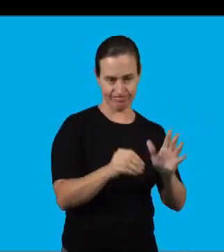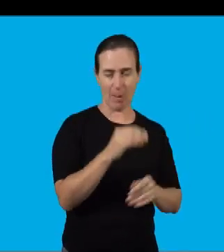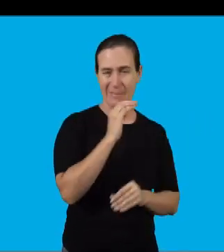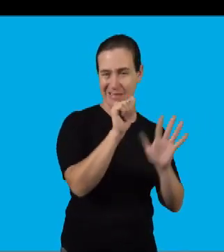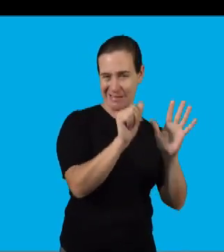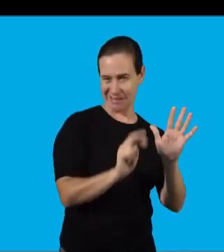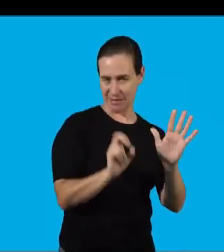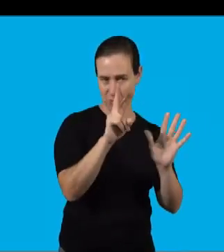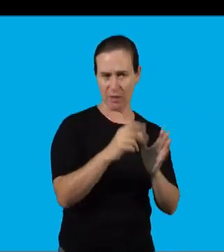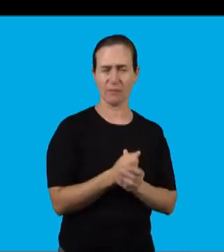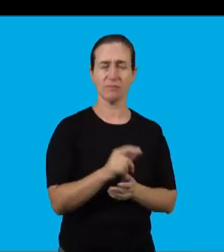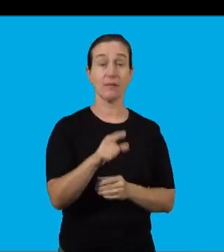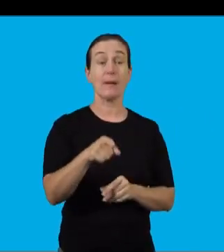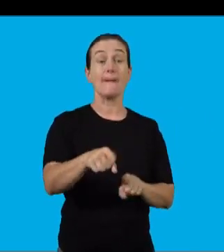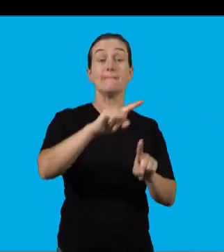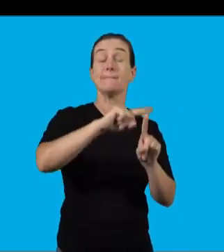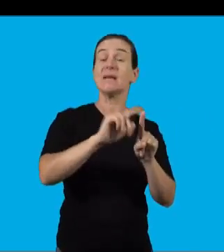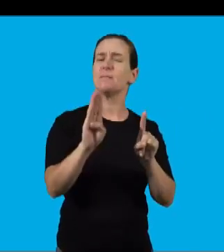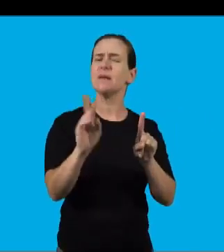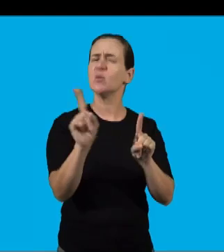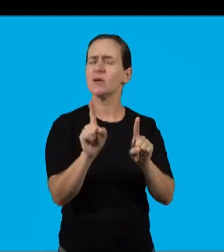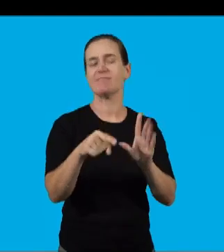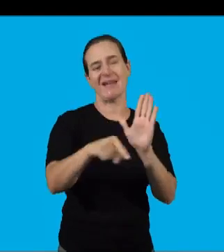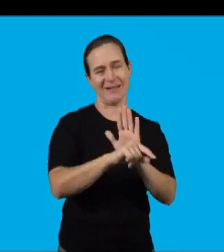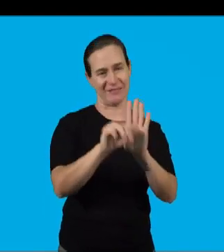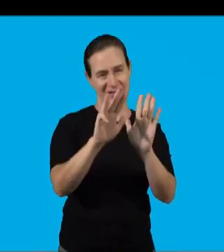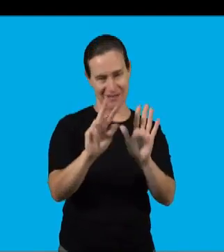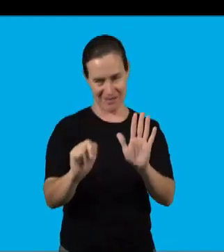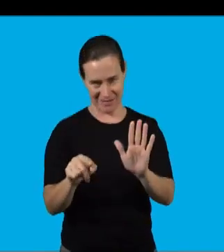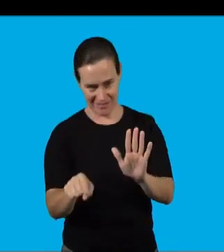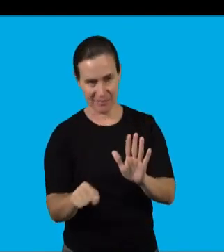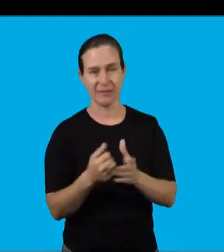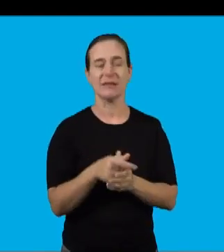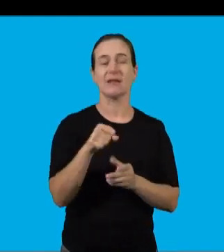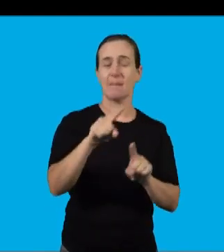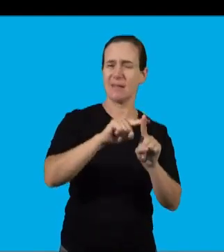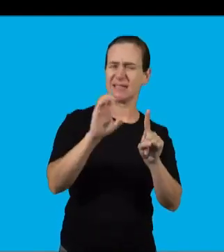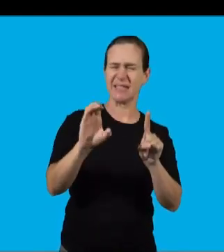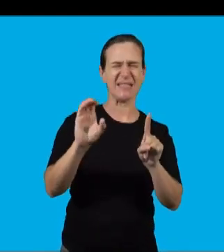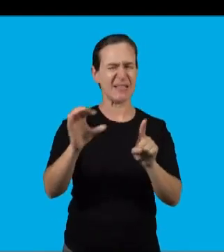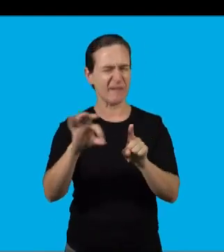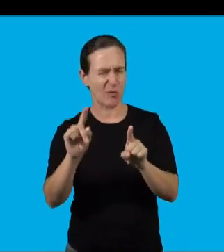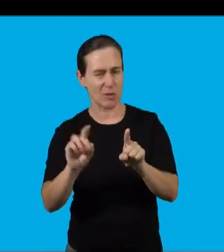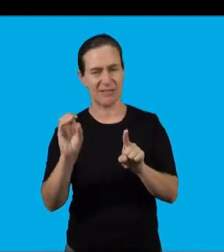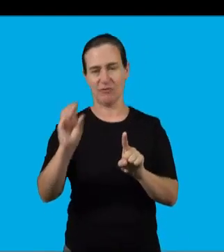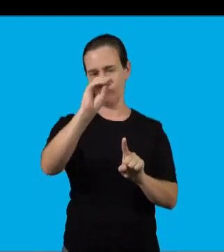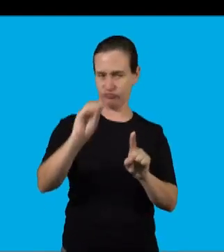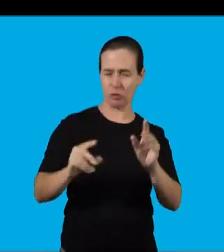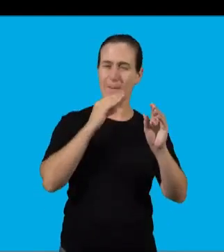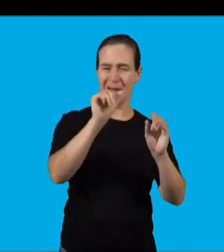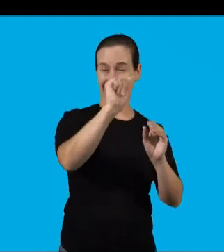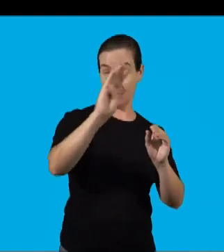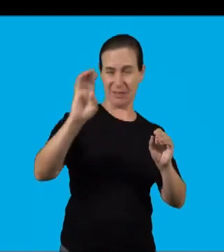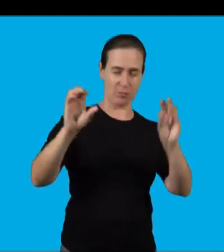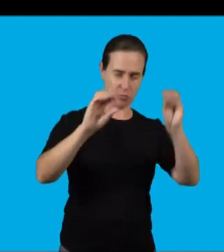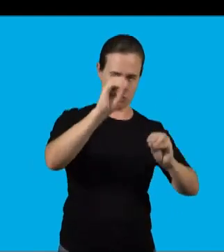bn squared, our b is a negative 9, plus c, and our c is a 0. So that means that that is our